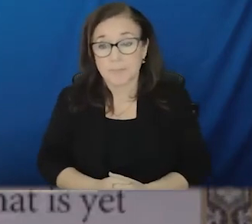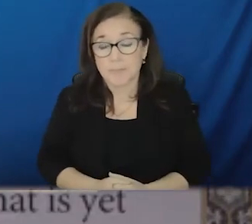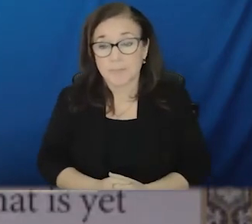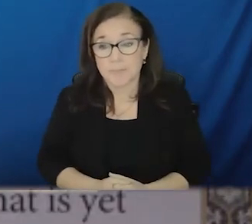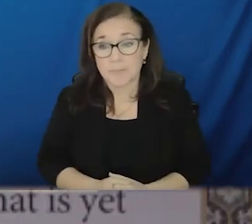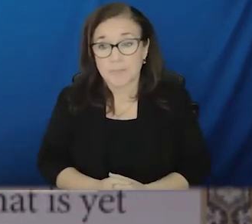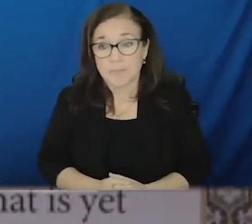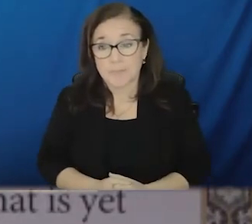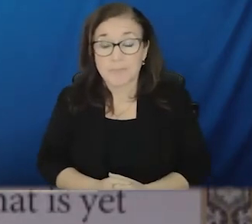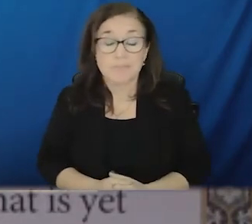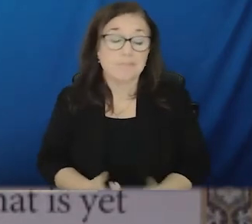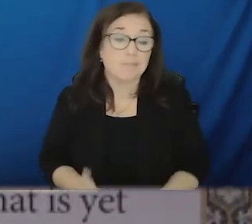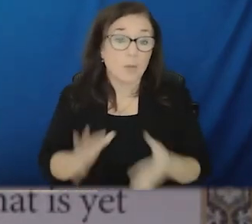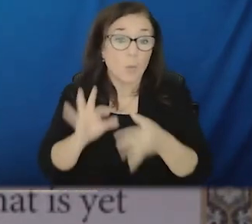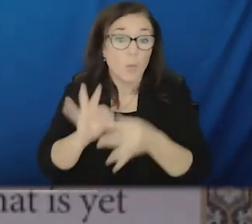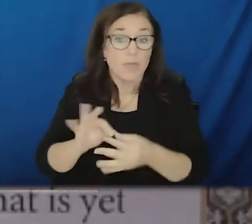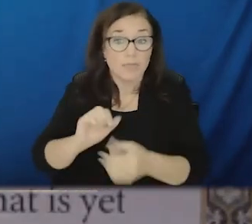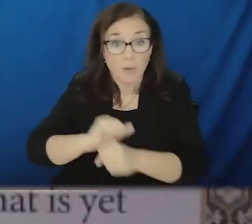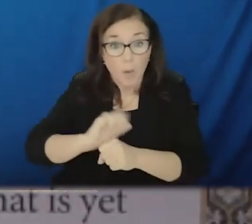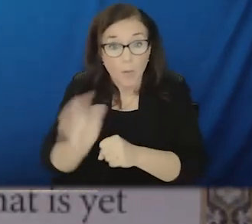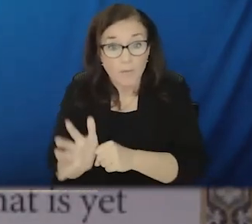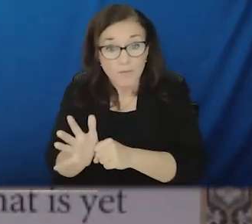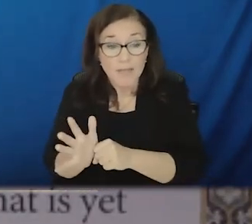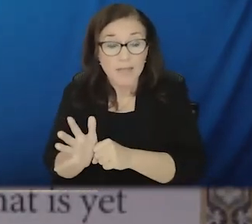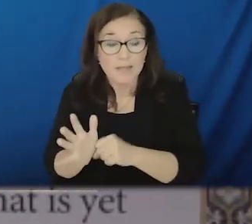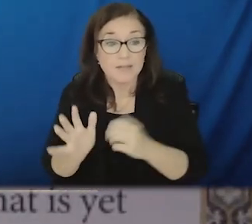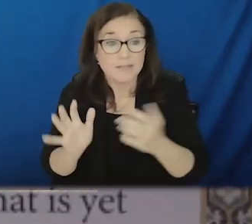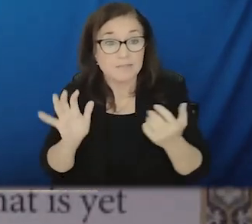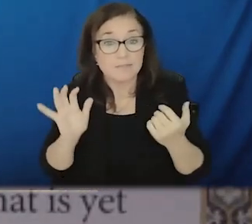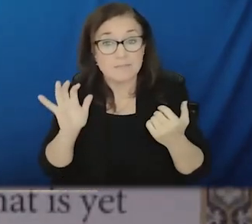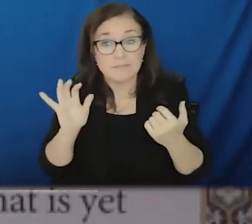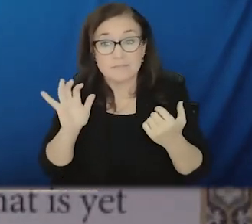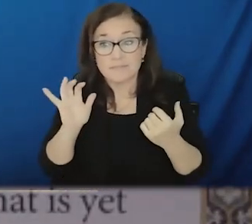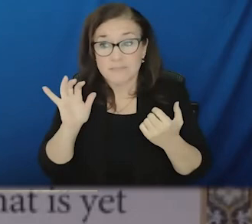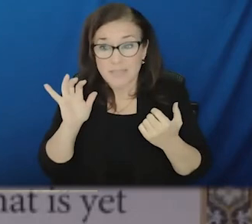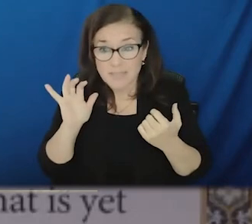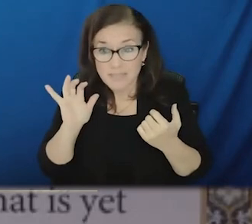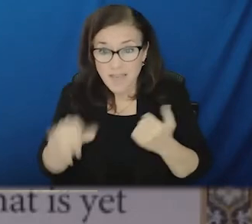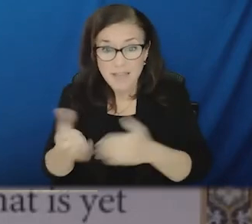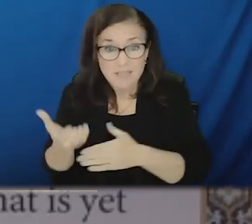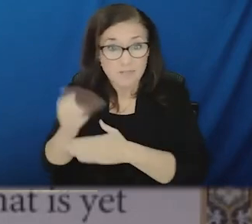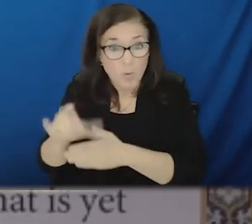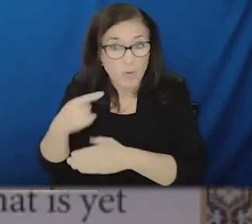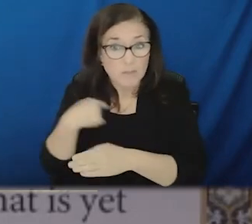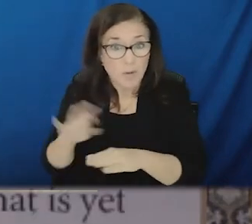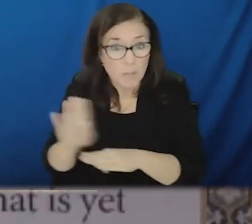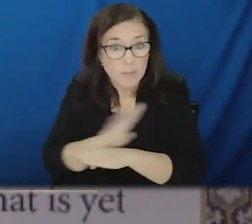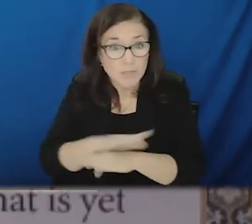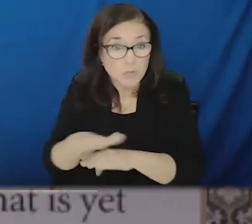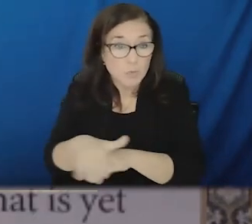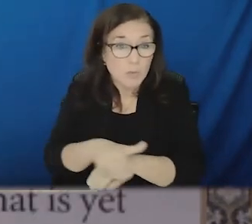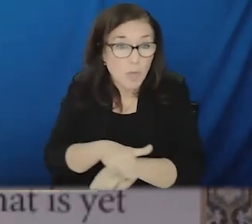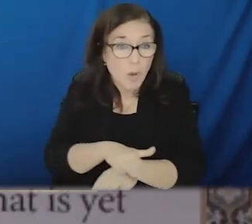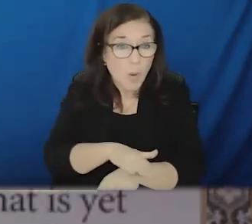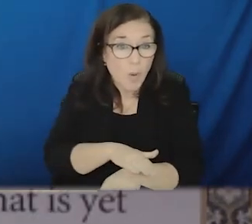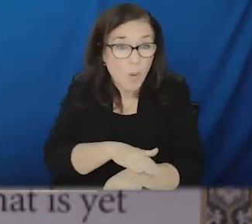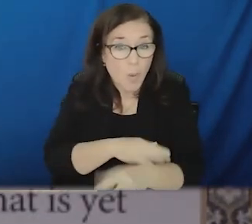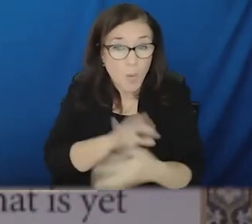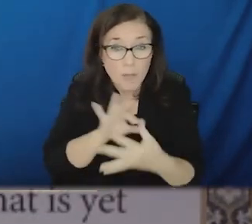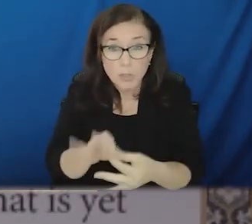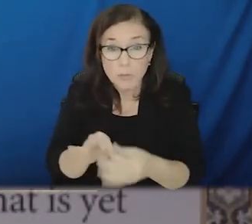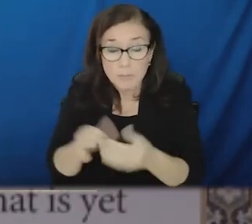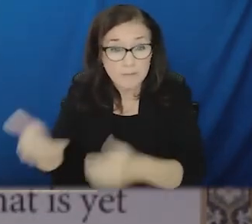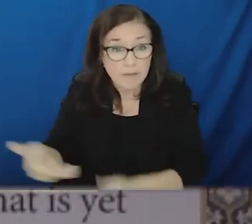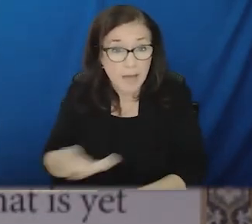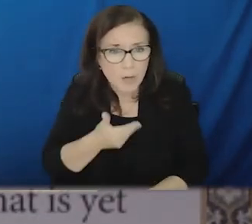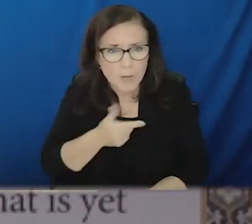The pandemic has not really slowed down the hiring, as you would think. Very quickly last March, we used